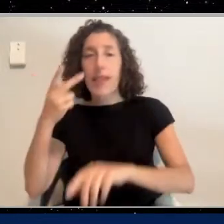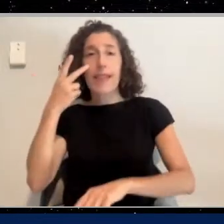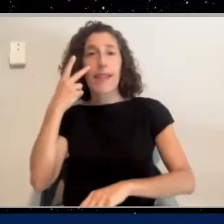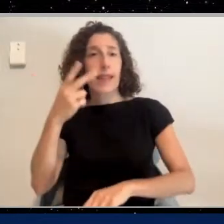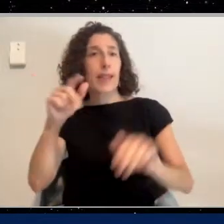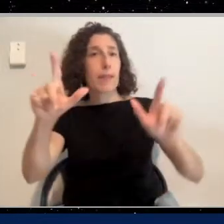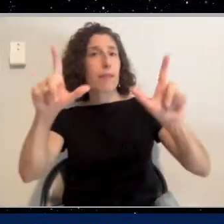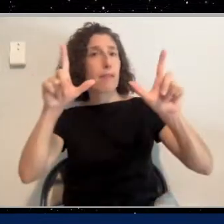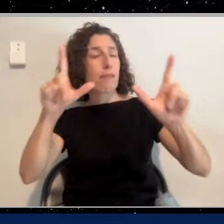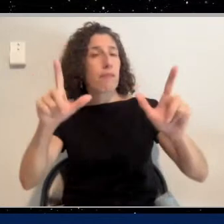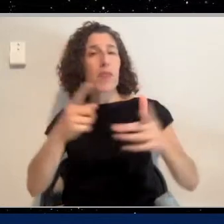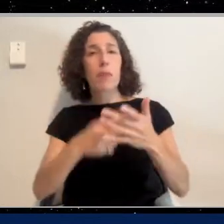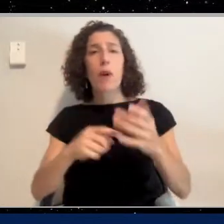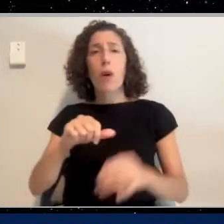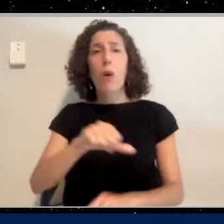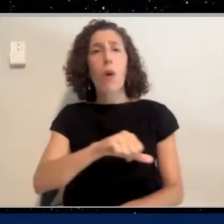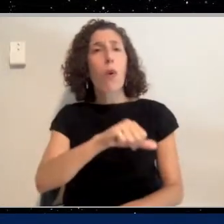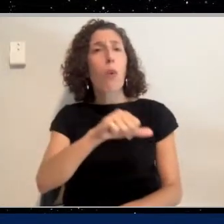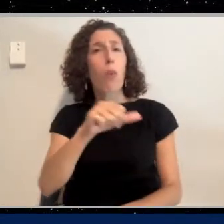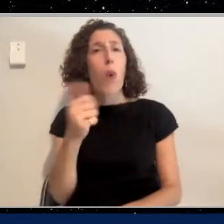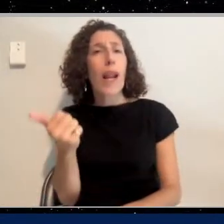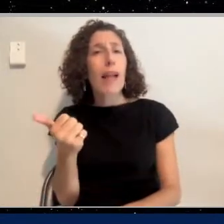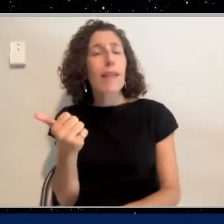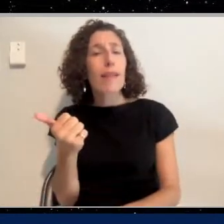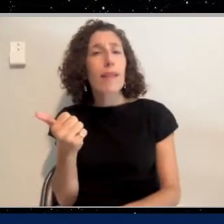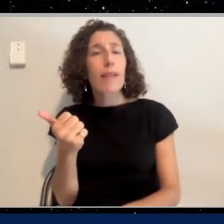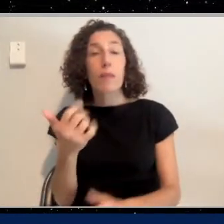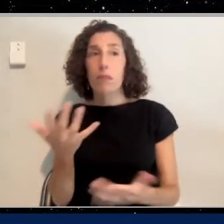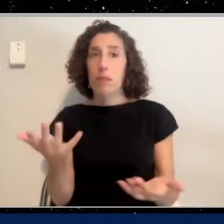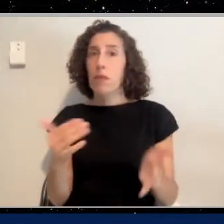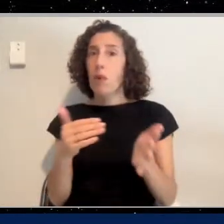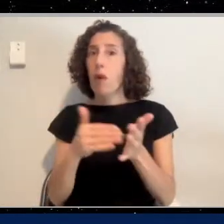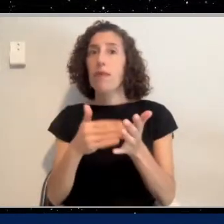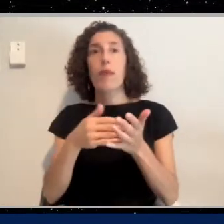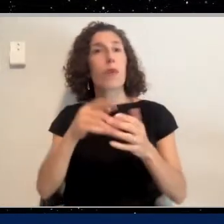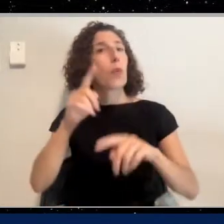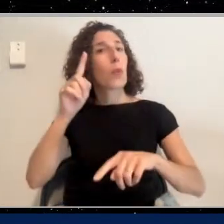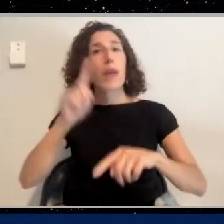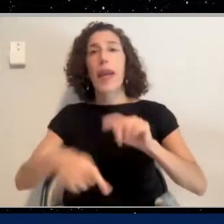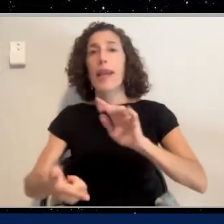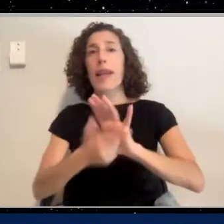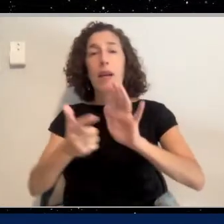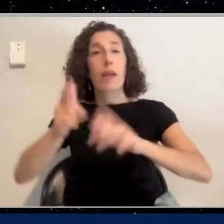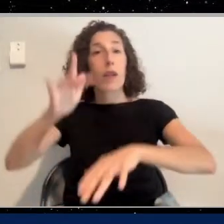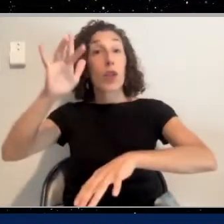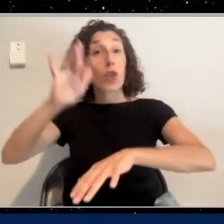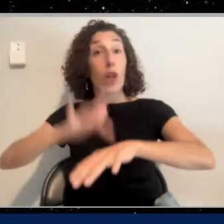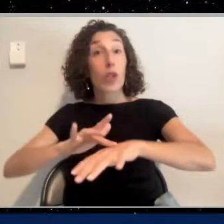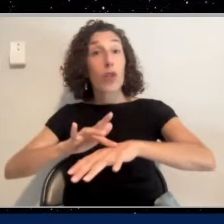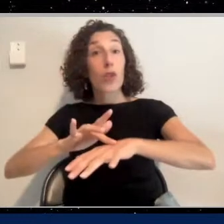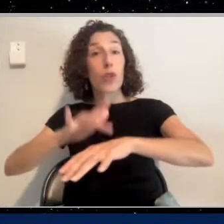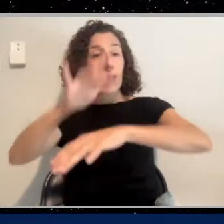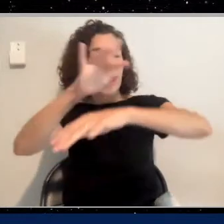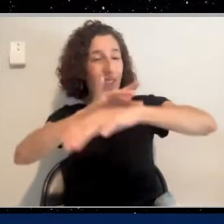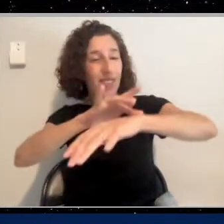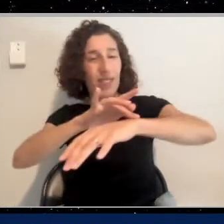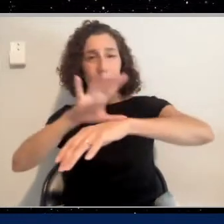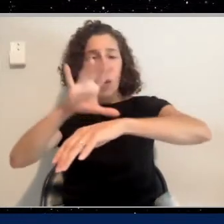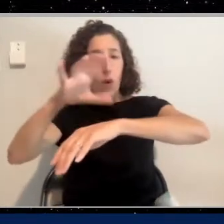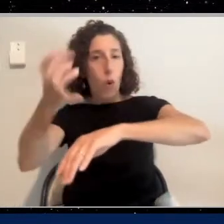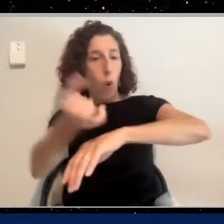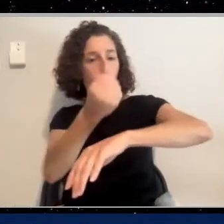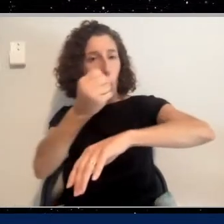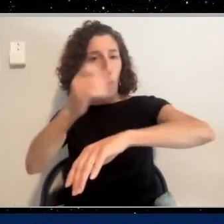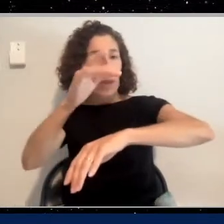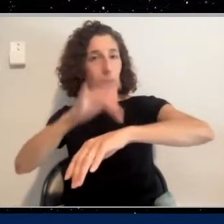think of with a museum is you can't touch a lot of the artifacts, right? So how do you make an artifact that we can't touch more accessible to people